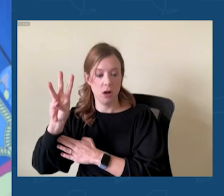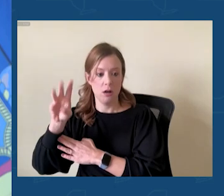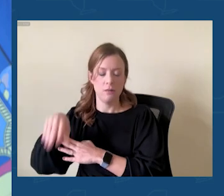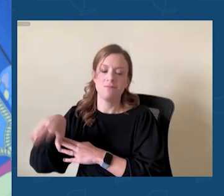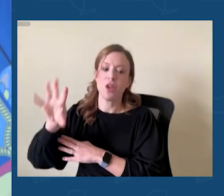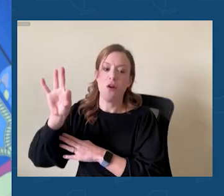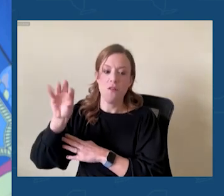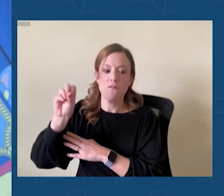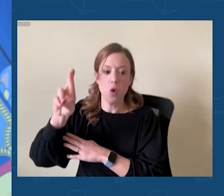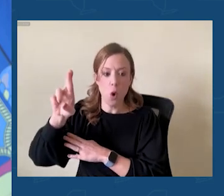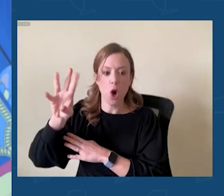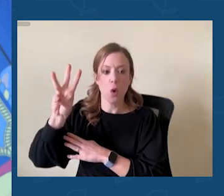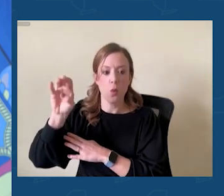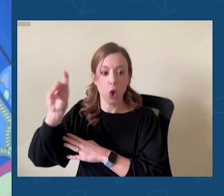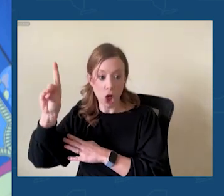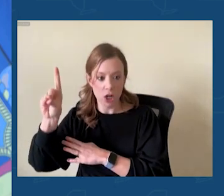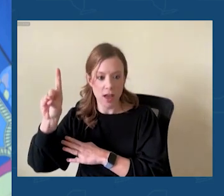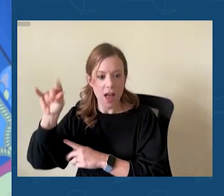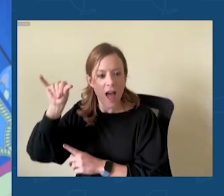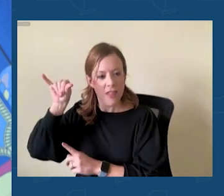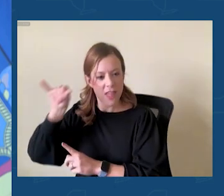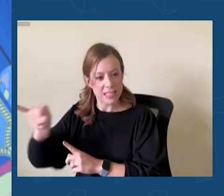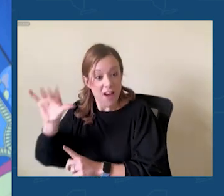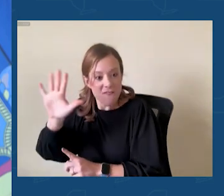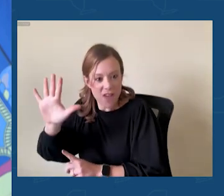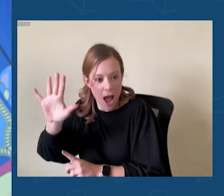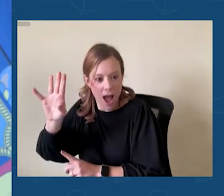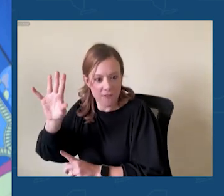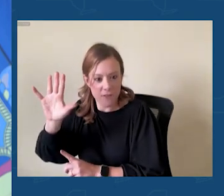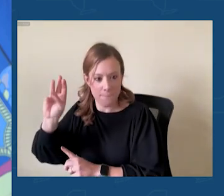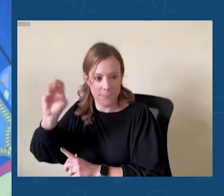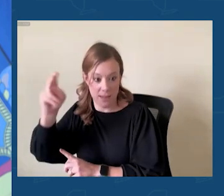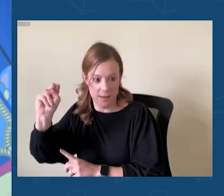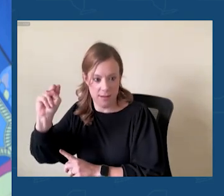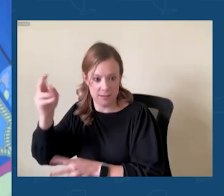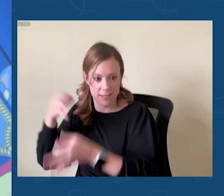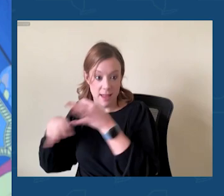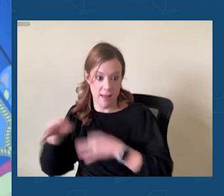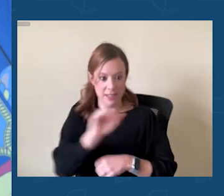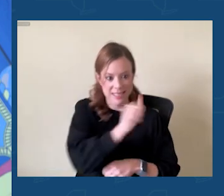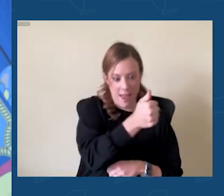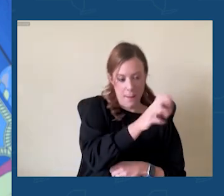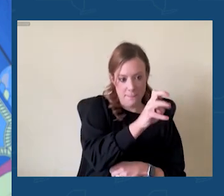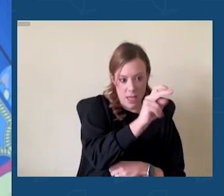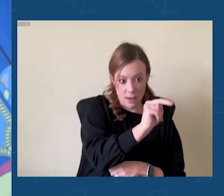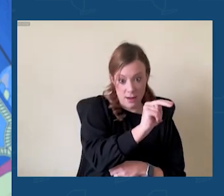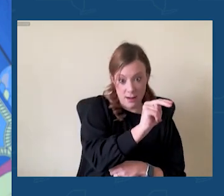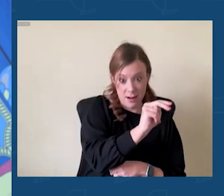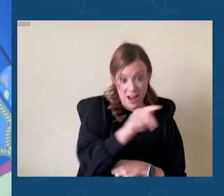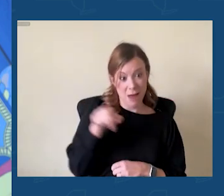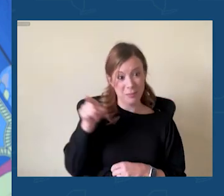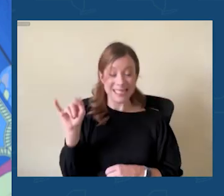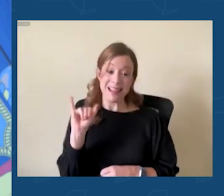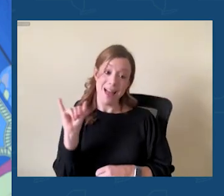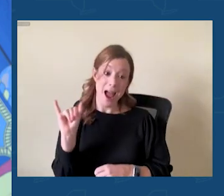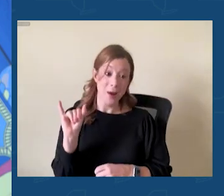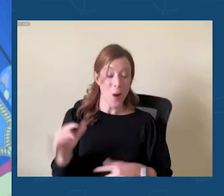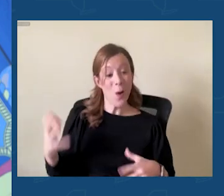money. So it's like winning, well, for me, it's winning the Super Bowl, which I'm not real familiar with.